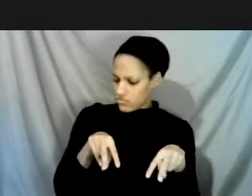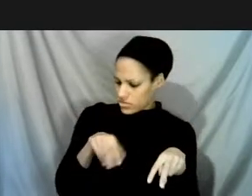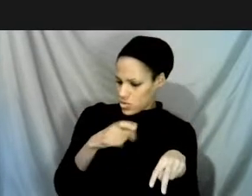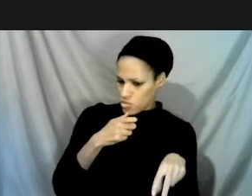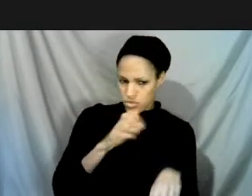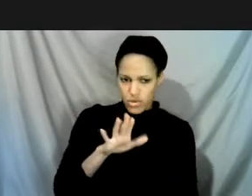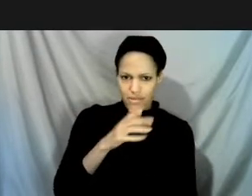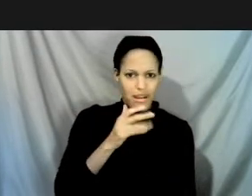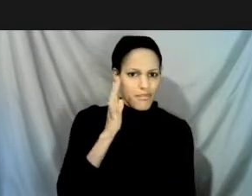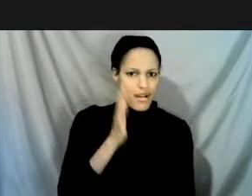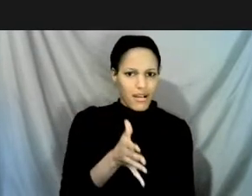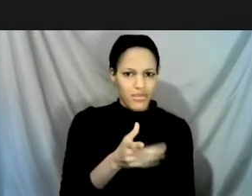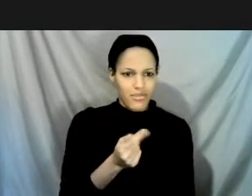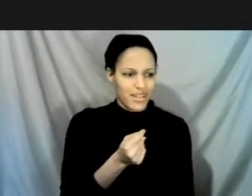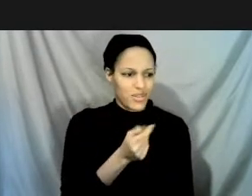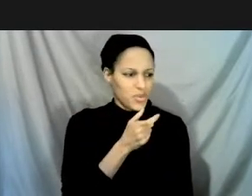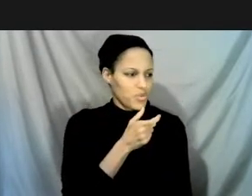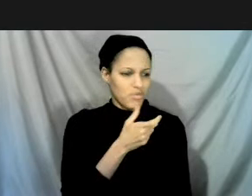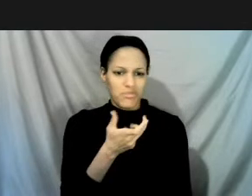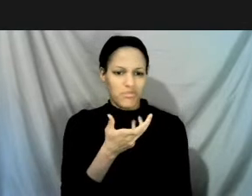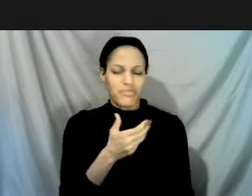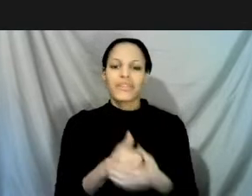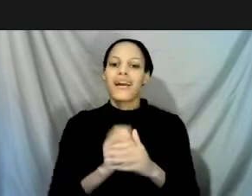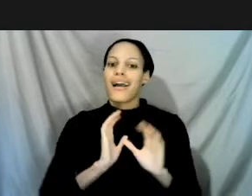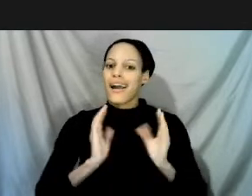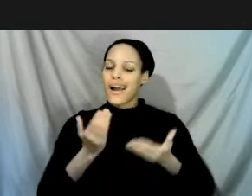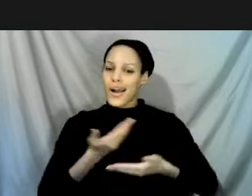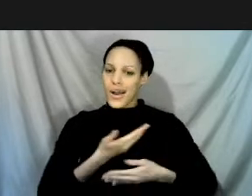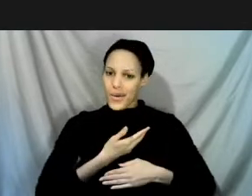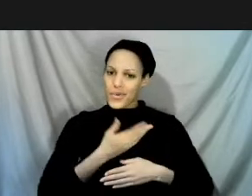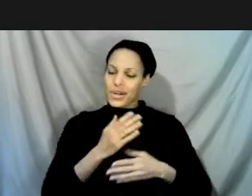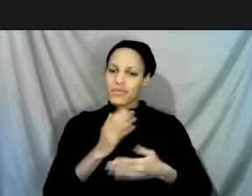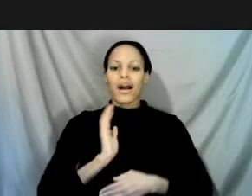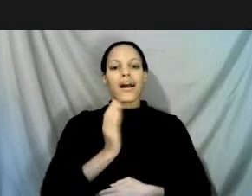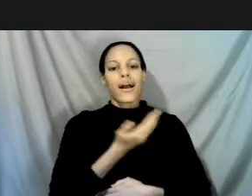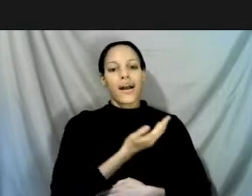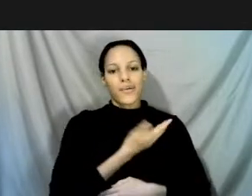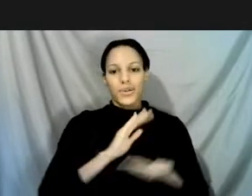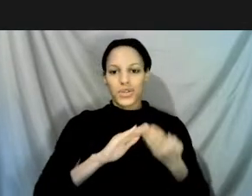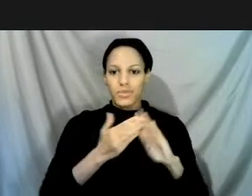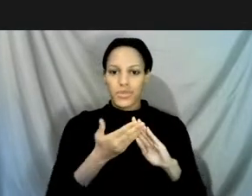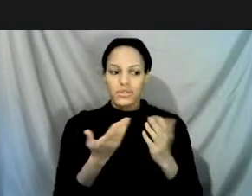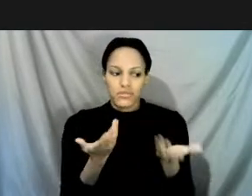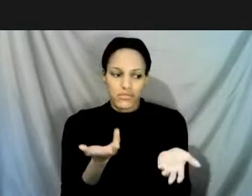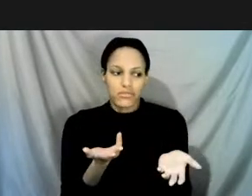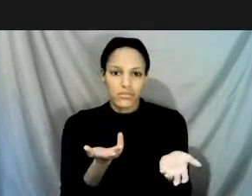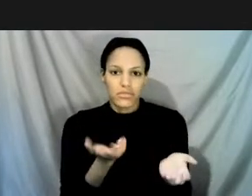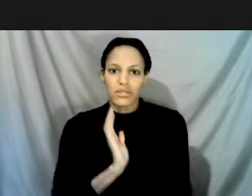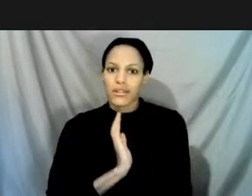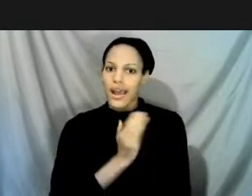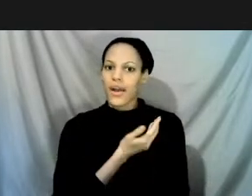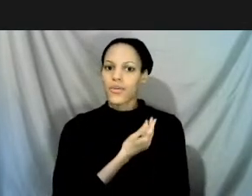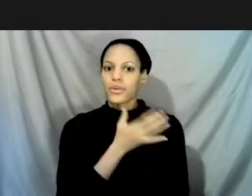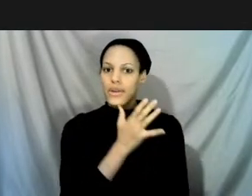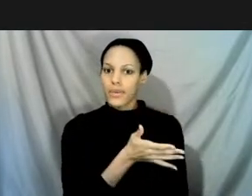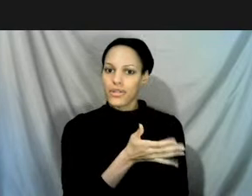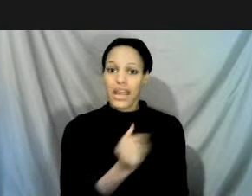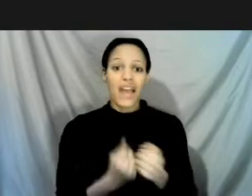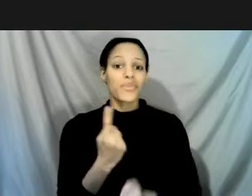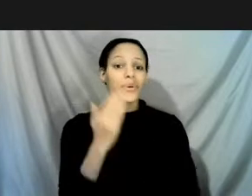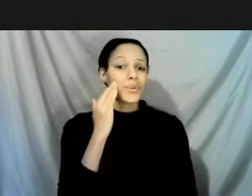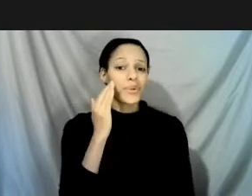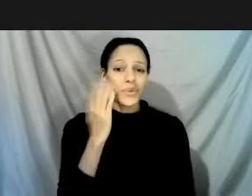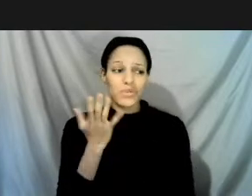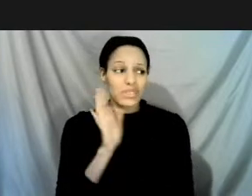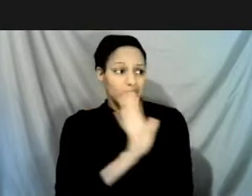in our community, you know, no, you know, that was, she was our grandma and everybody knew it. Yep. You